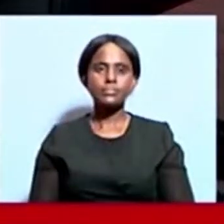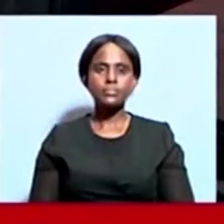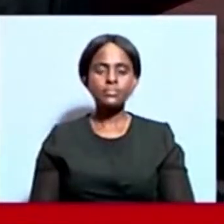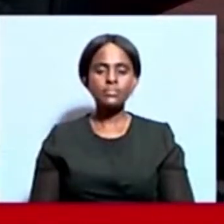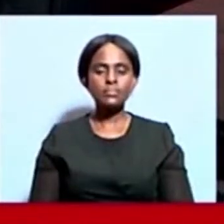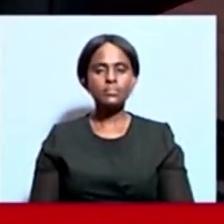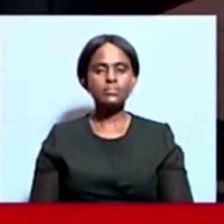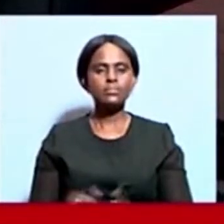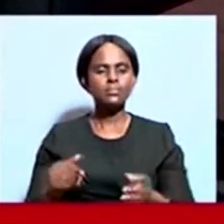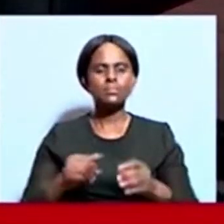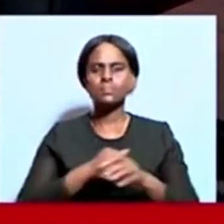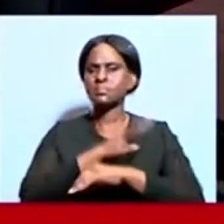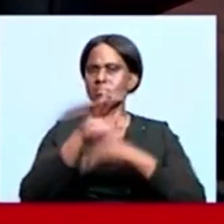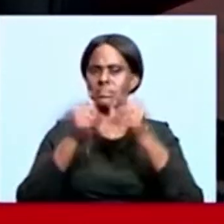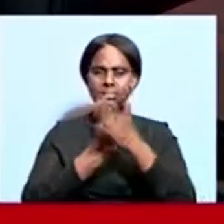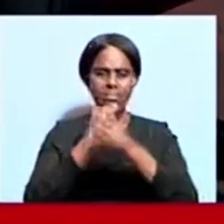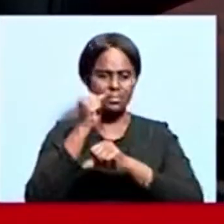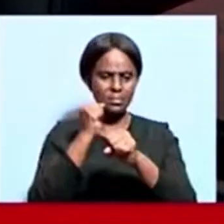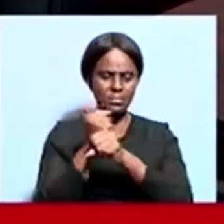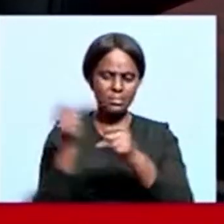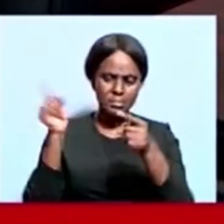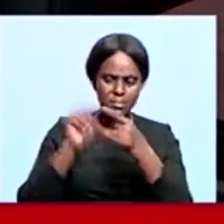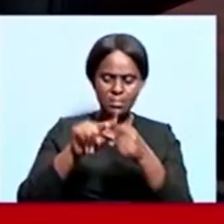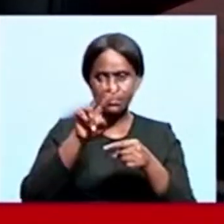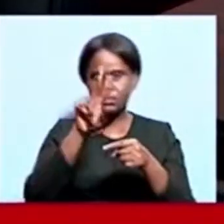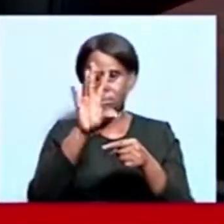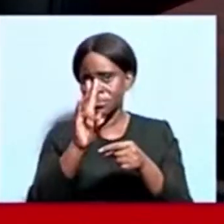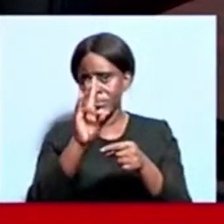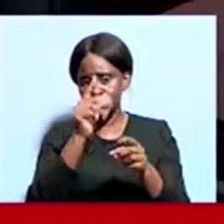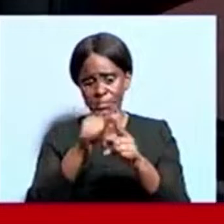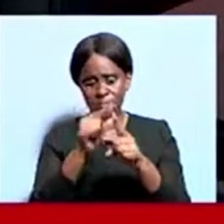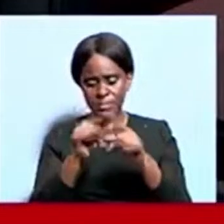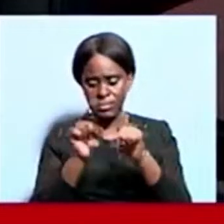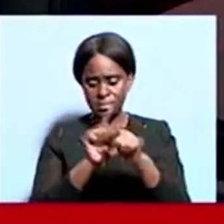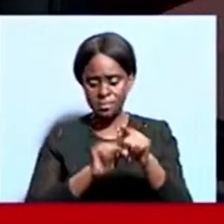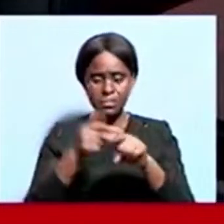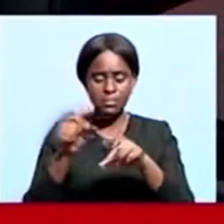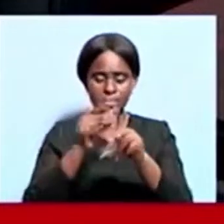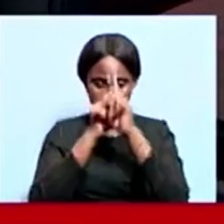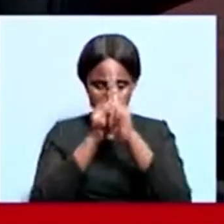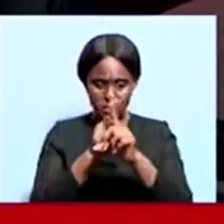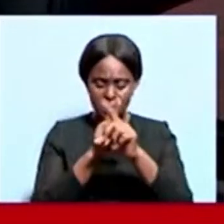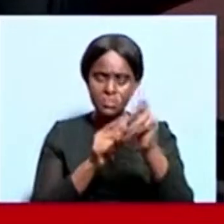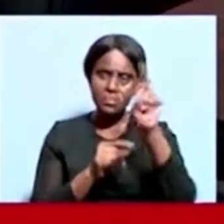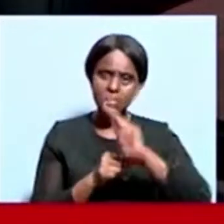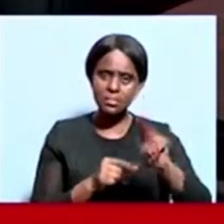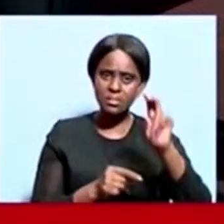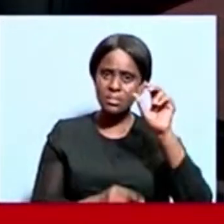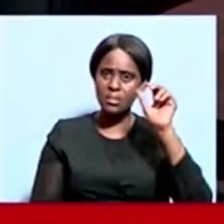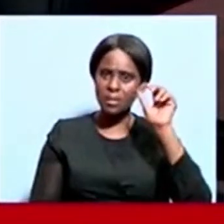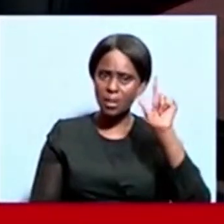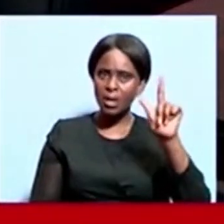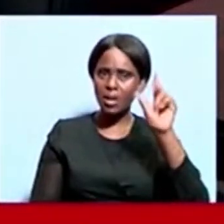So the whole year, up to 27th December, and then you decide to use an LPO.